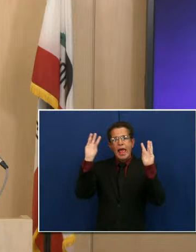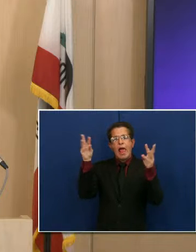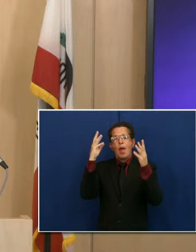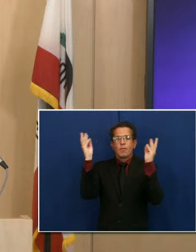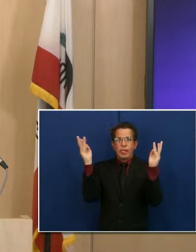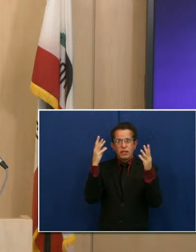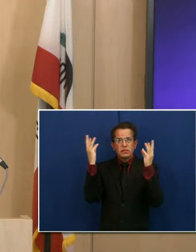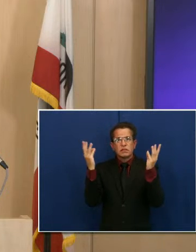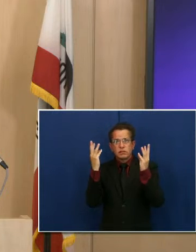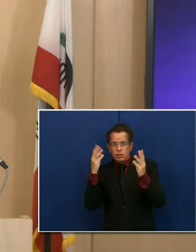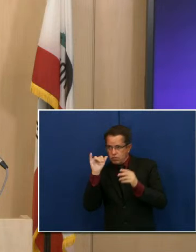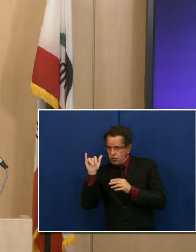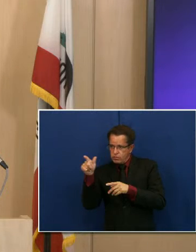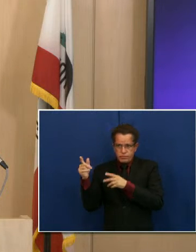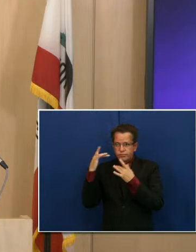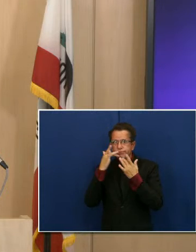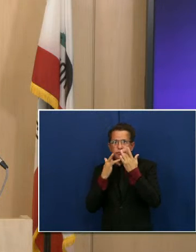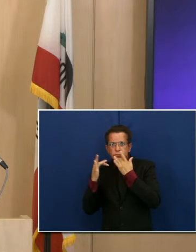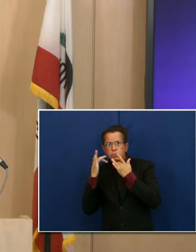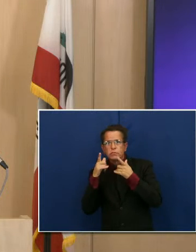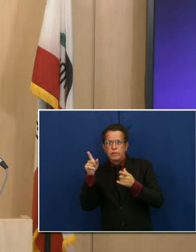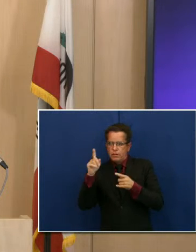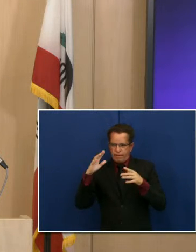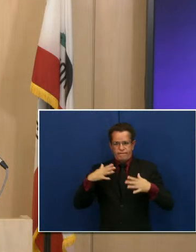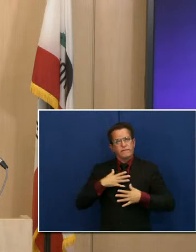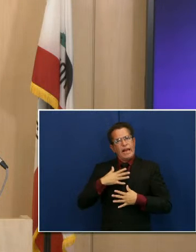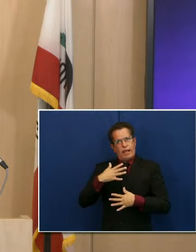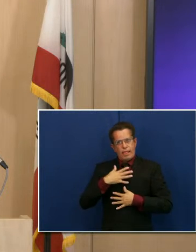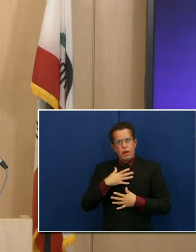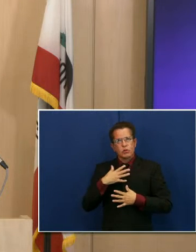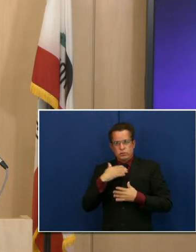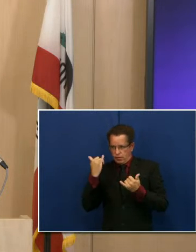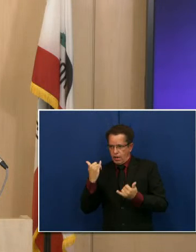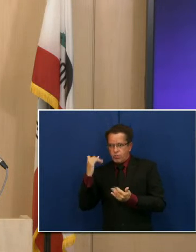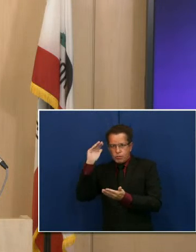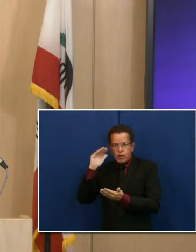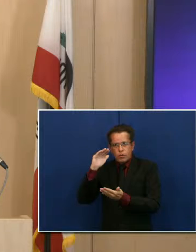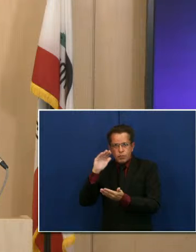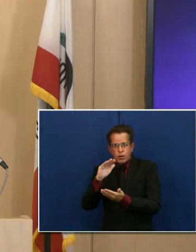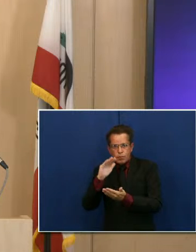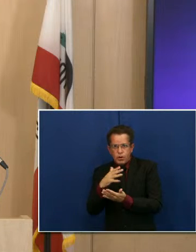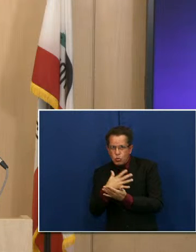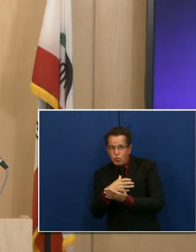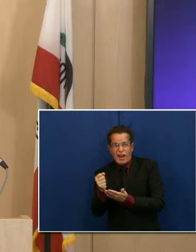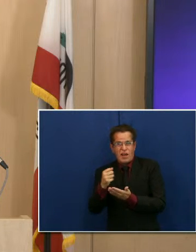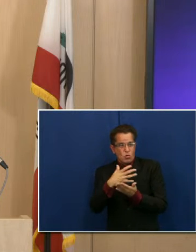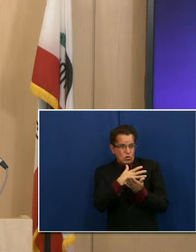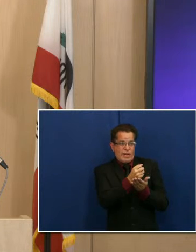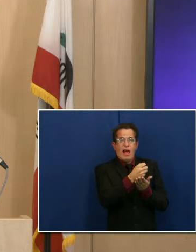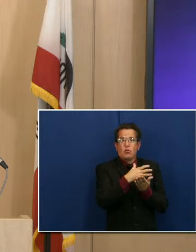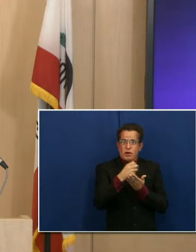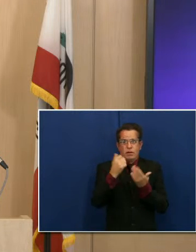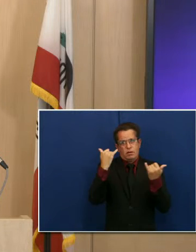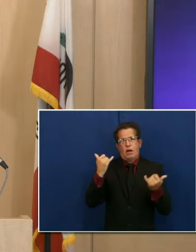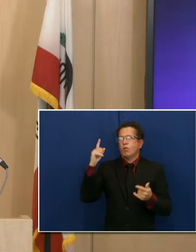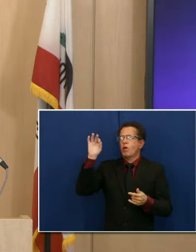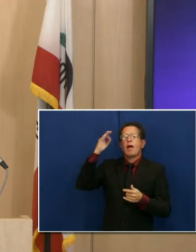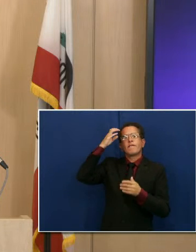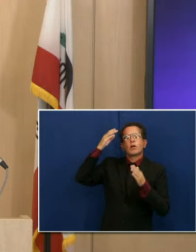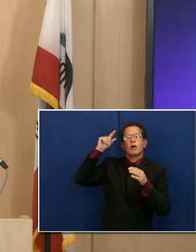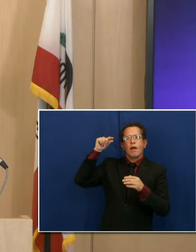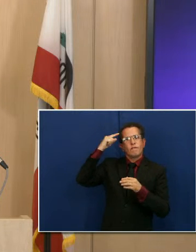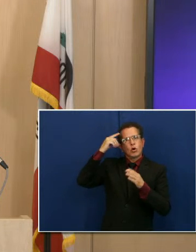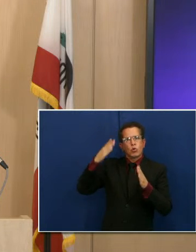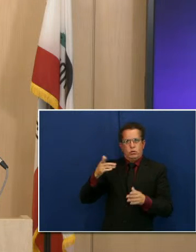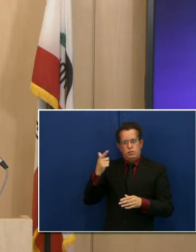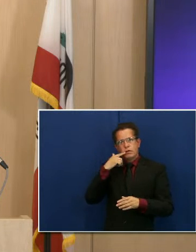requesting ventilators from our stockpile at the county, and we're happy to provide those. Today, the governor announced the federal medical station